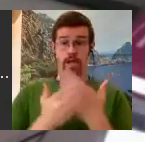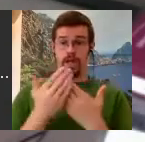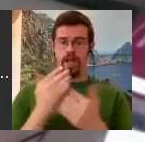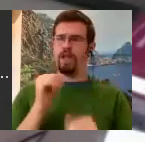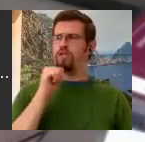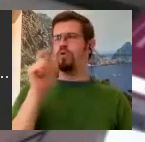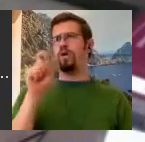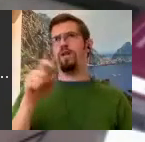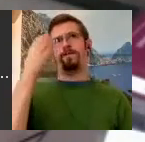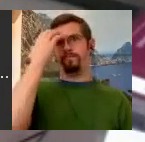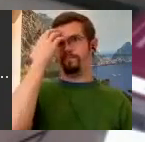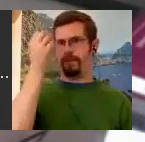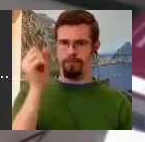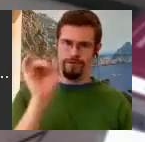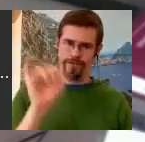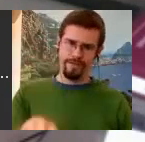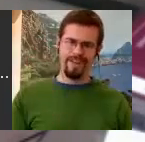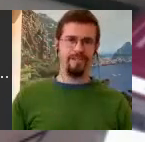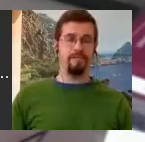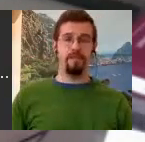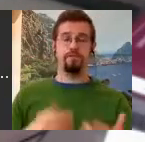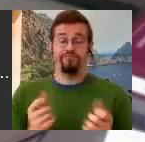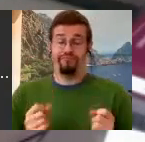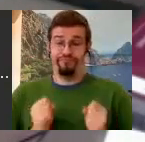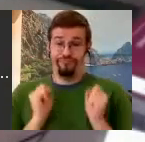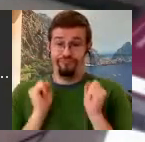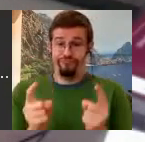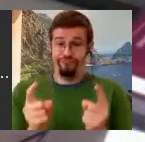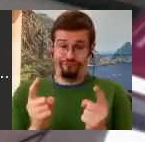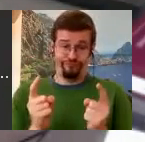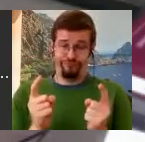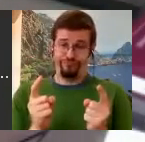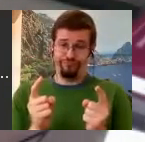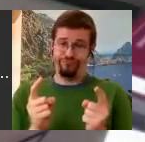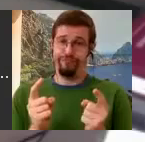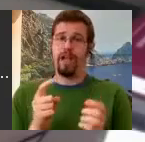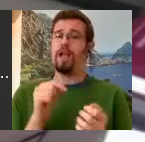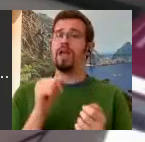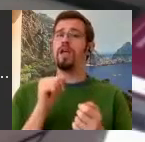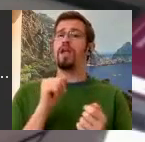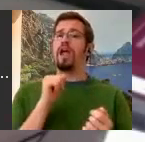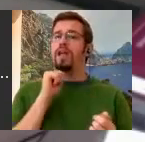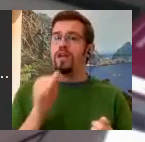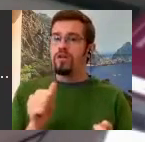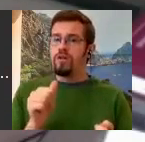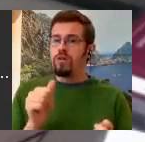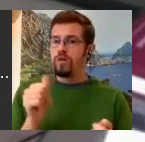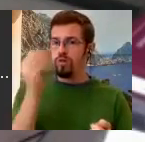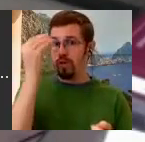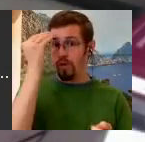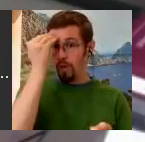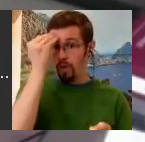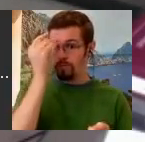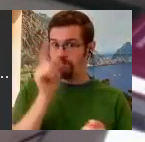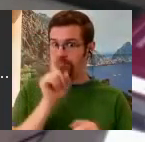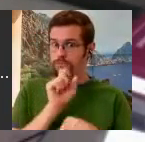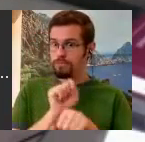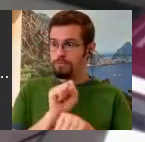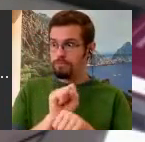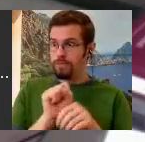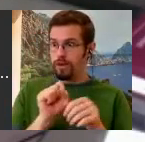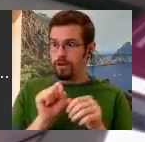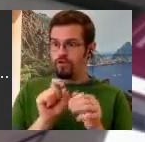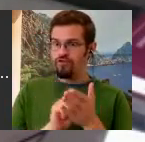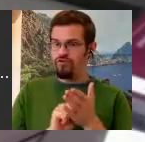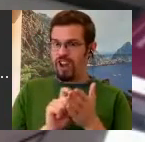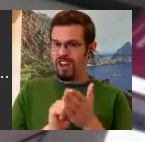that stuff. It's like it just happens, and you just do it. And you don't even know that you are actually writing with thousands of